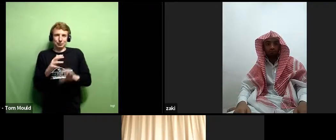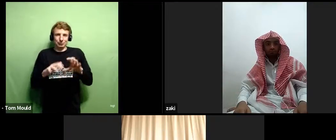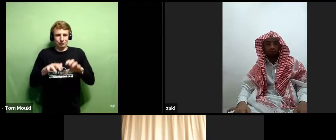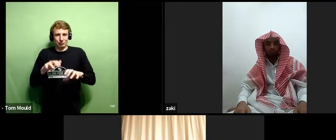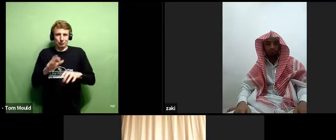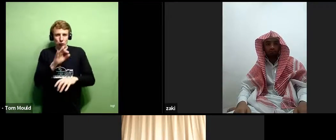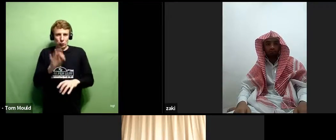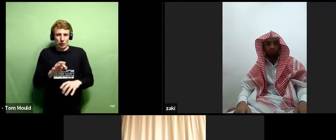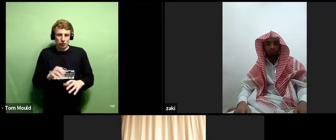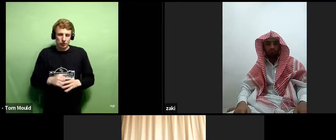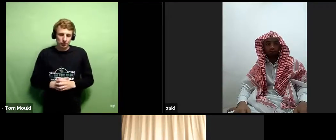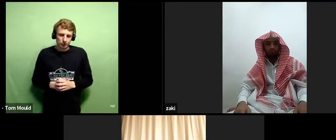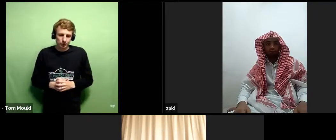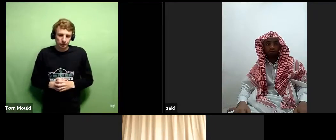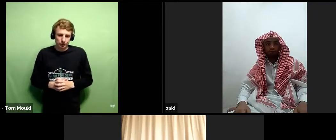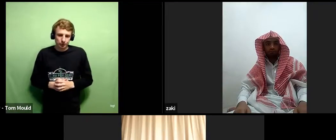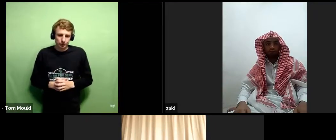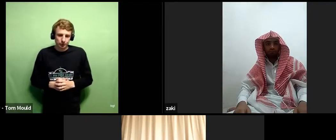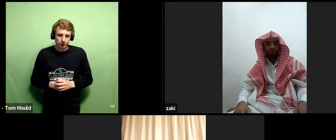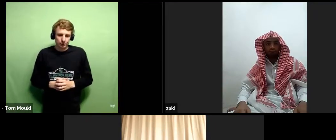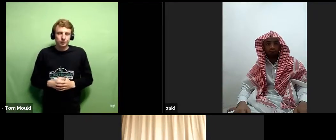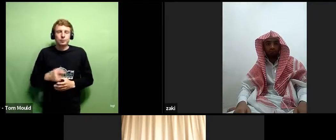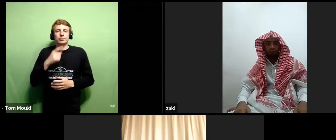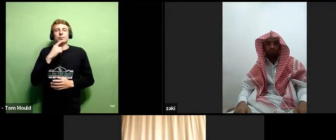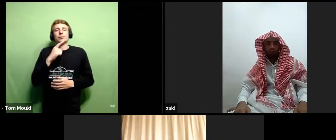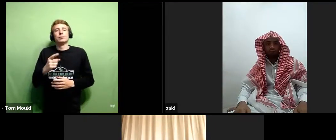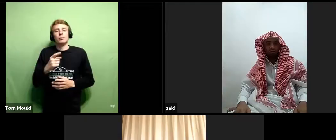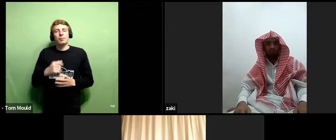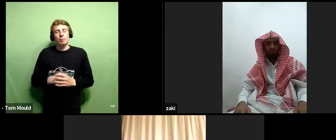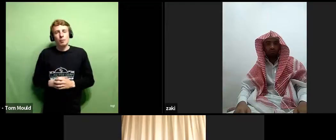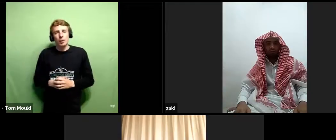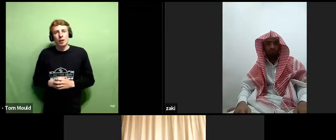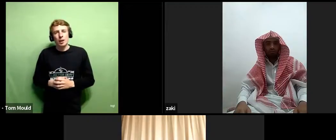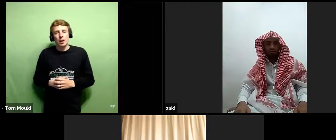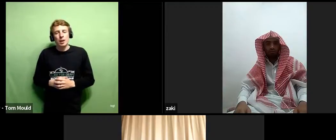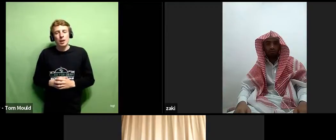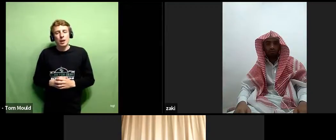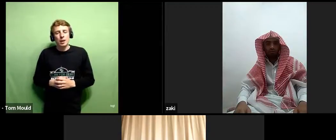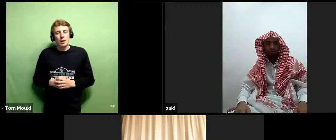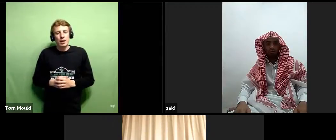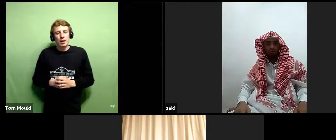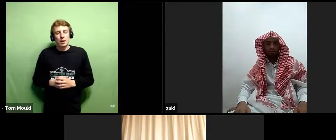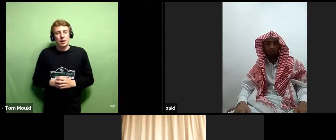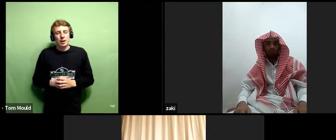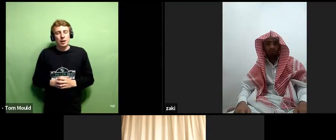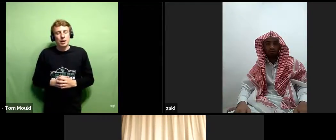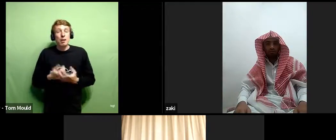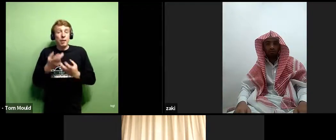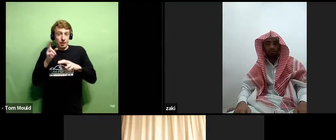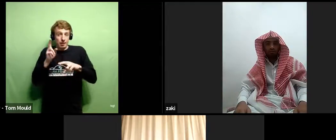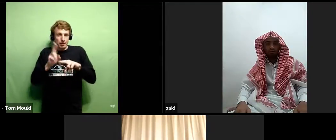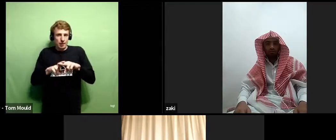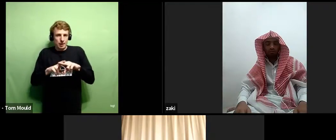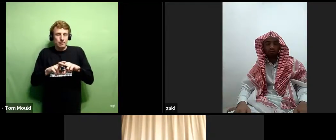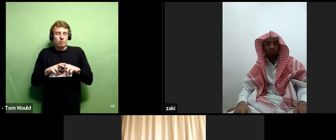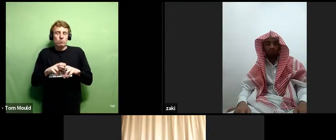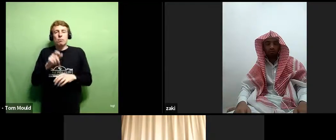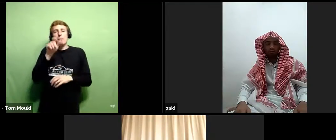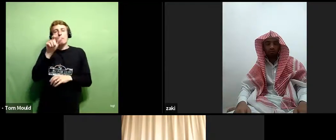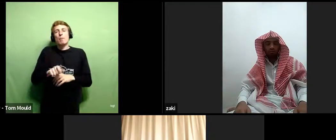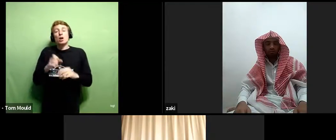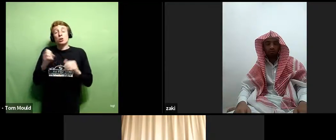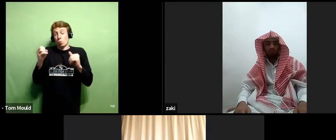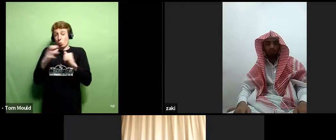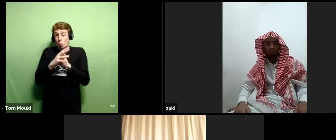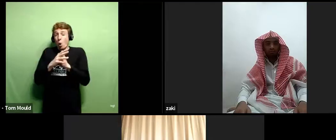is if you're in a polygamous situation, and it's difficult for you to travel from one wife to the other, especially in this